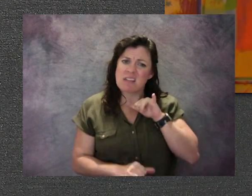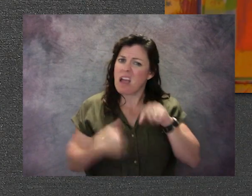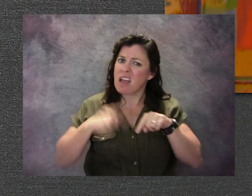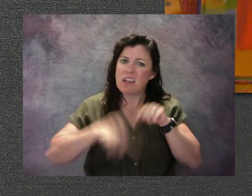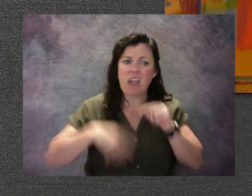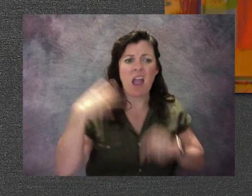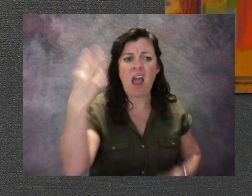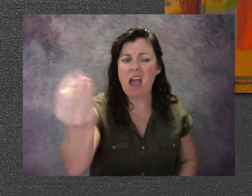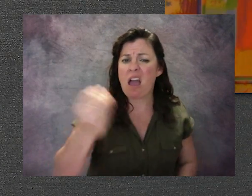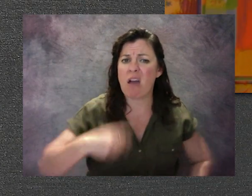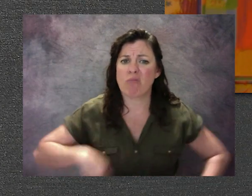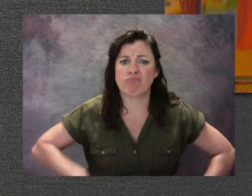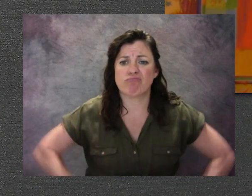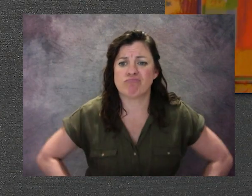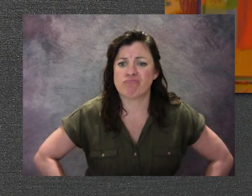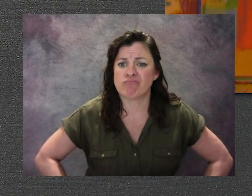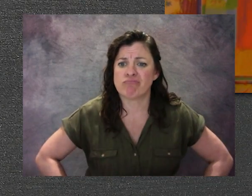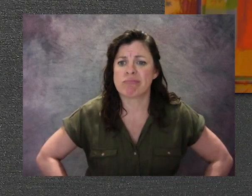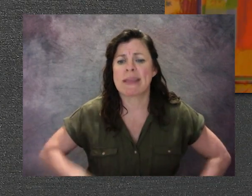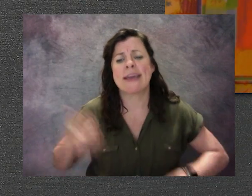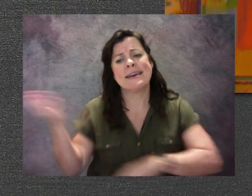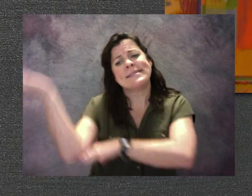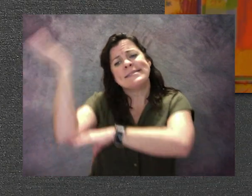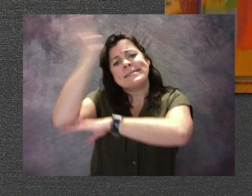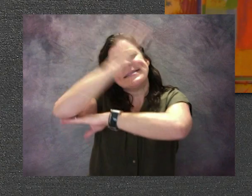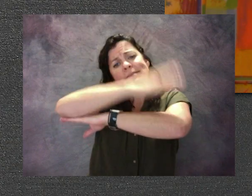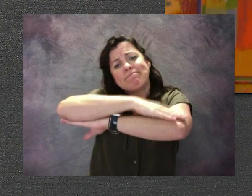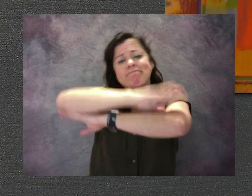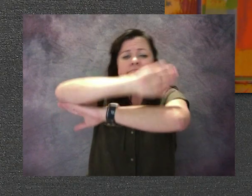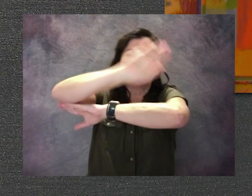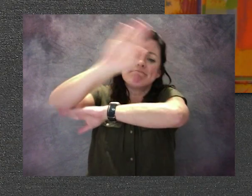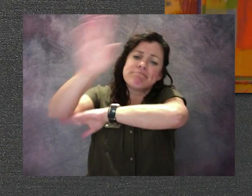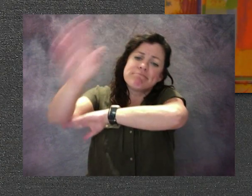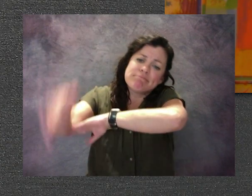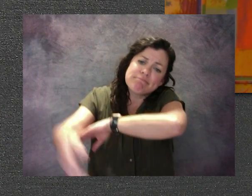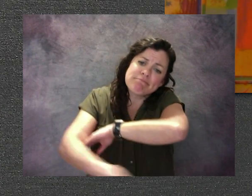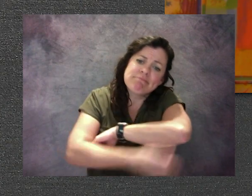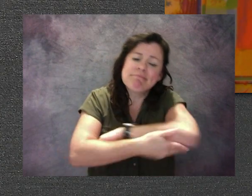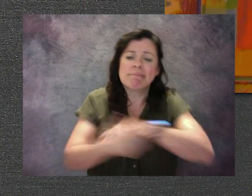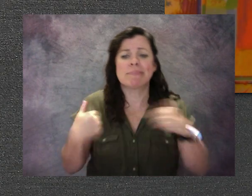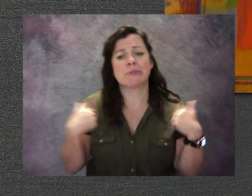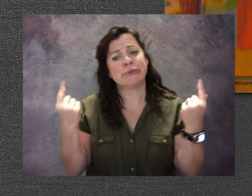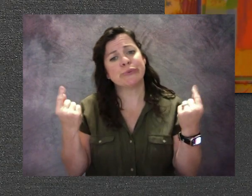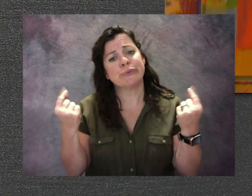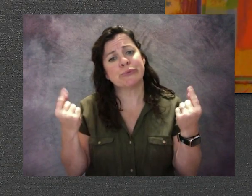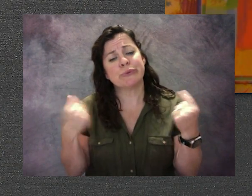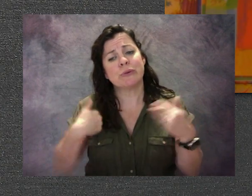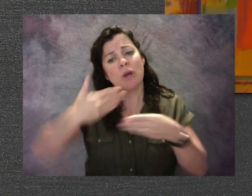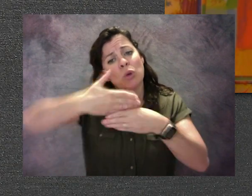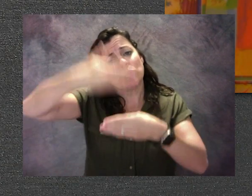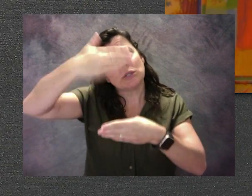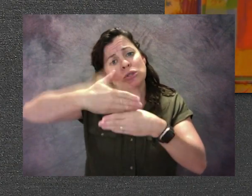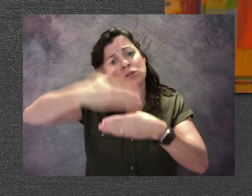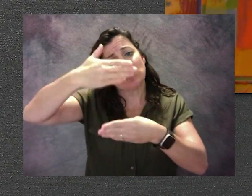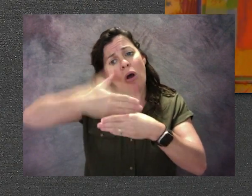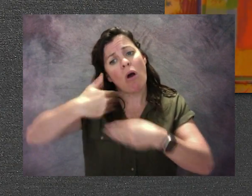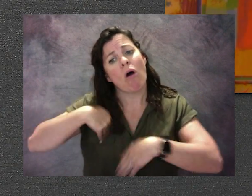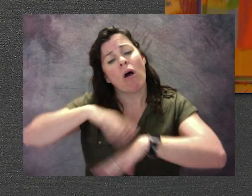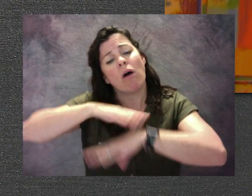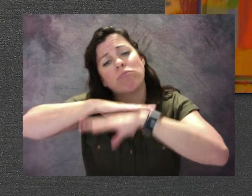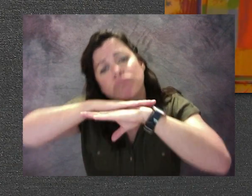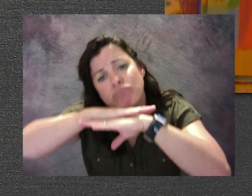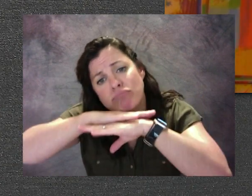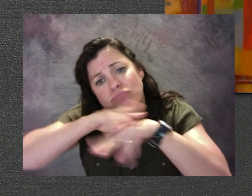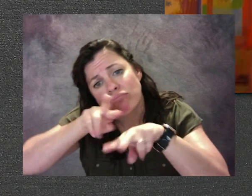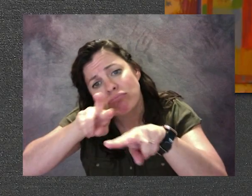So from morning to evening, and from evening to morning, I sat by my window and dreamed. Oh, the garden outside was